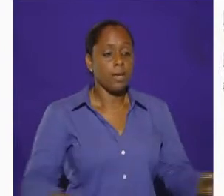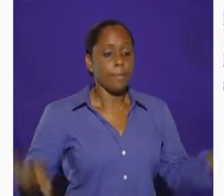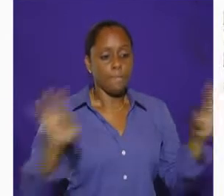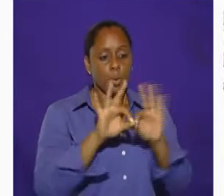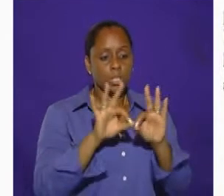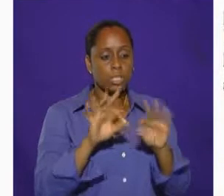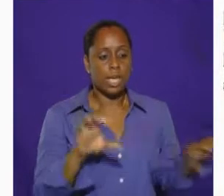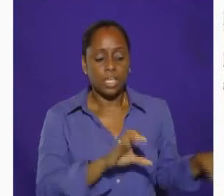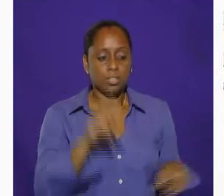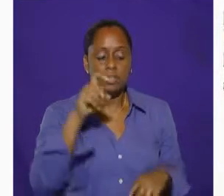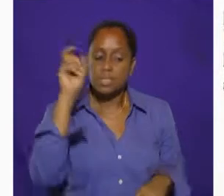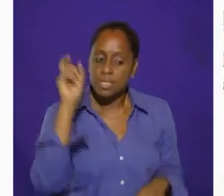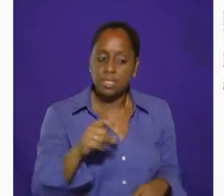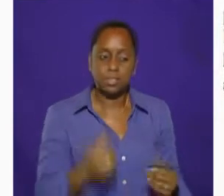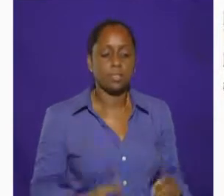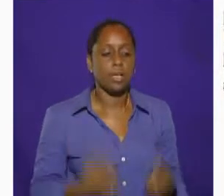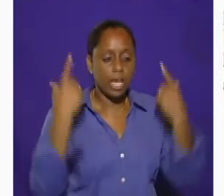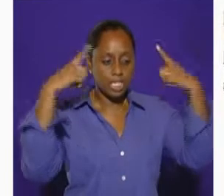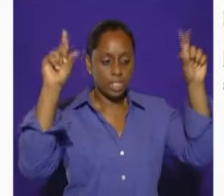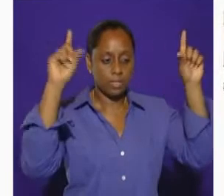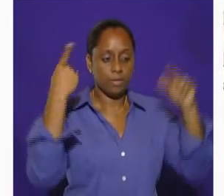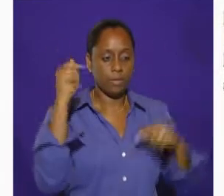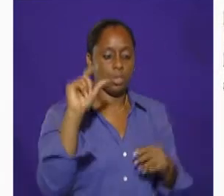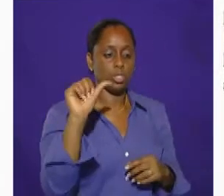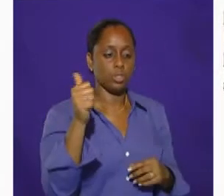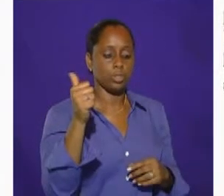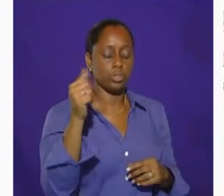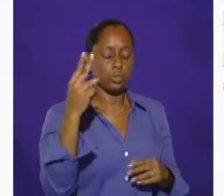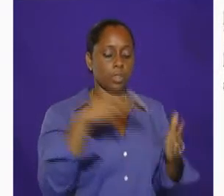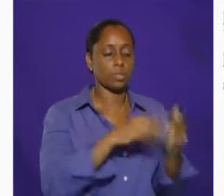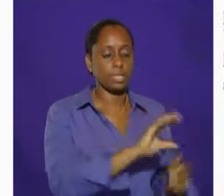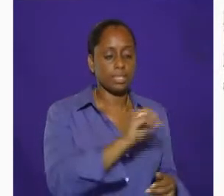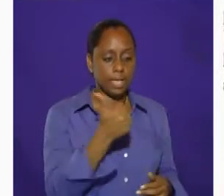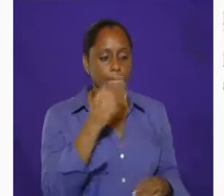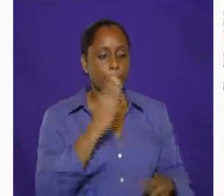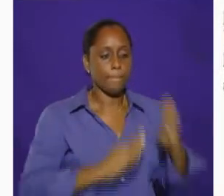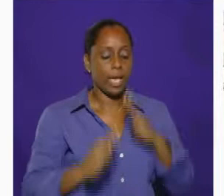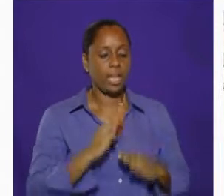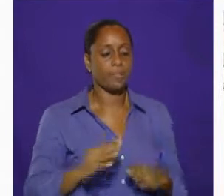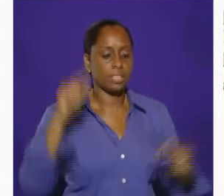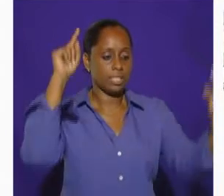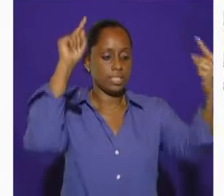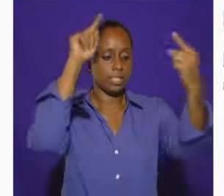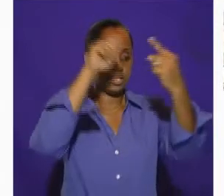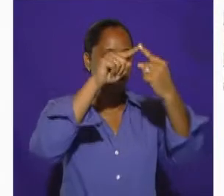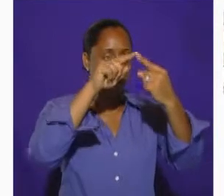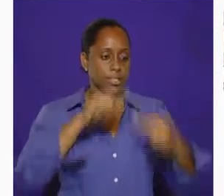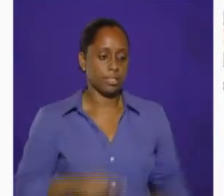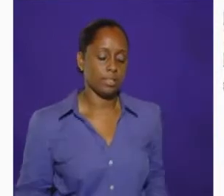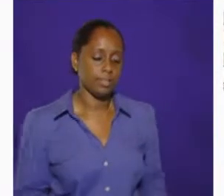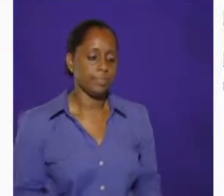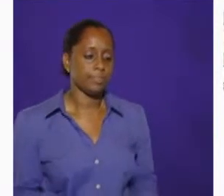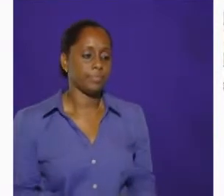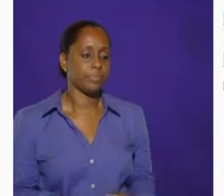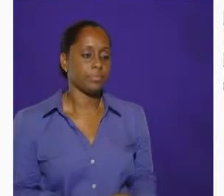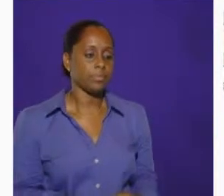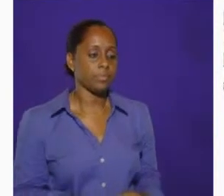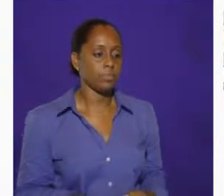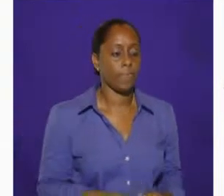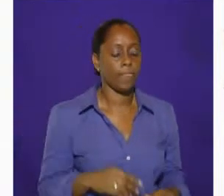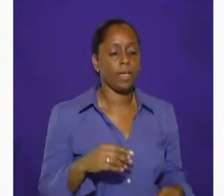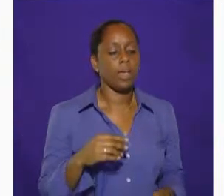limited. Urgent and unprecedented actions are needed to achieve the 2010 biodiversity